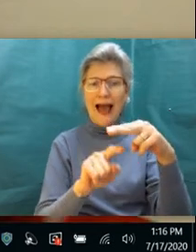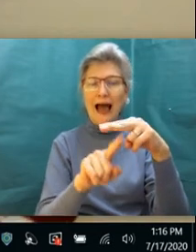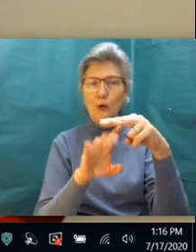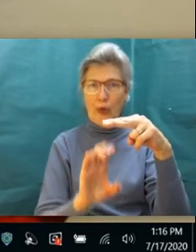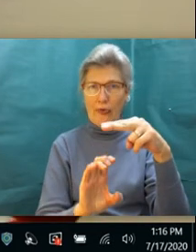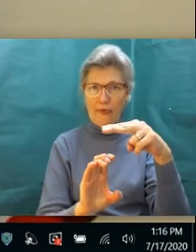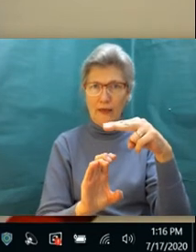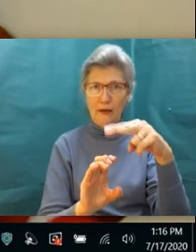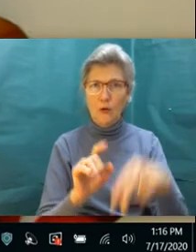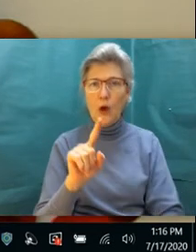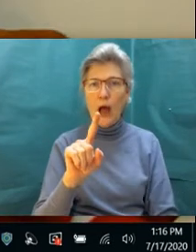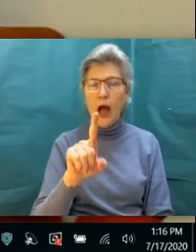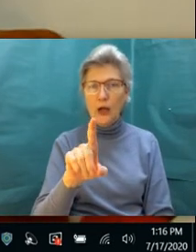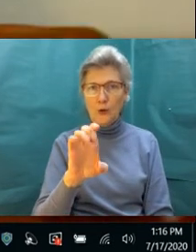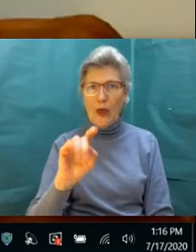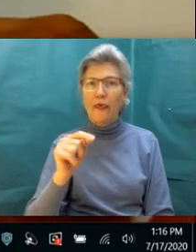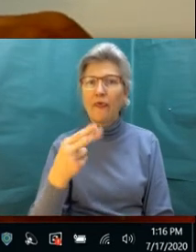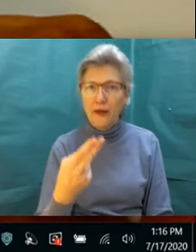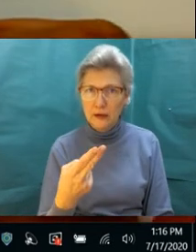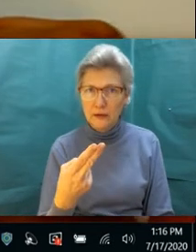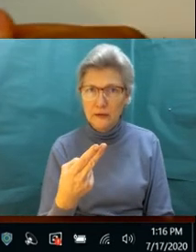1/100th.